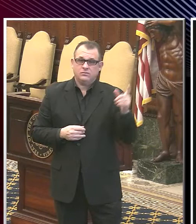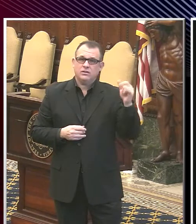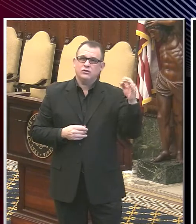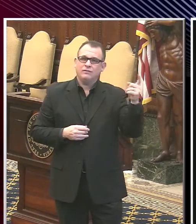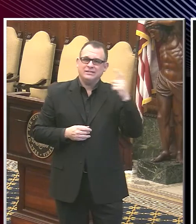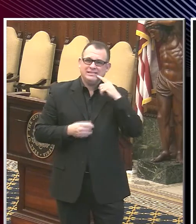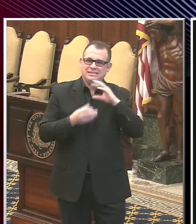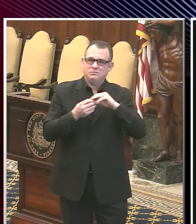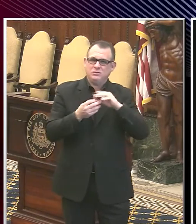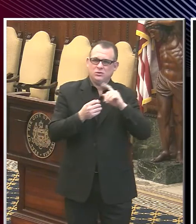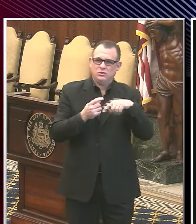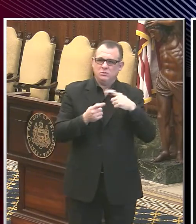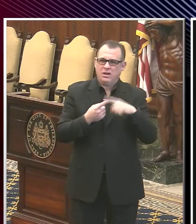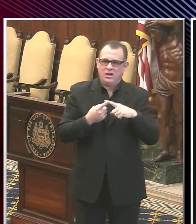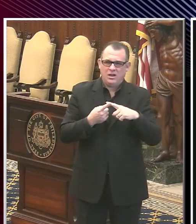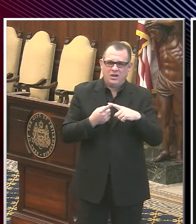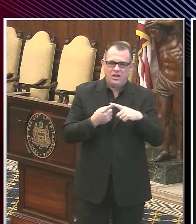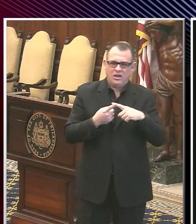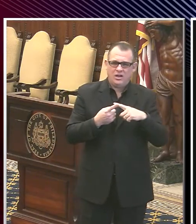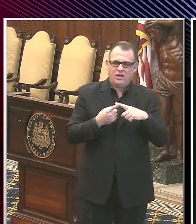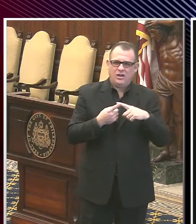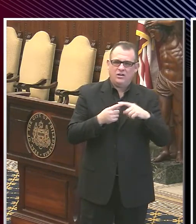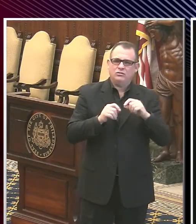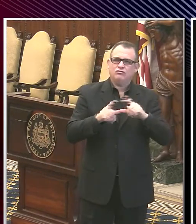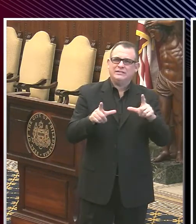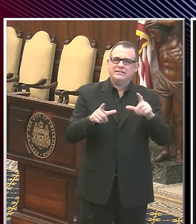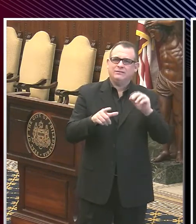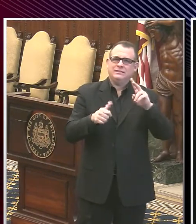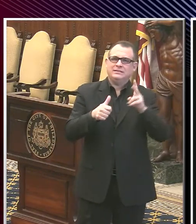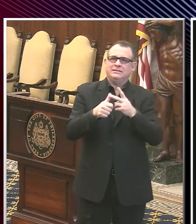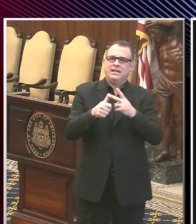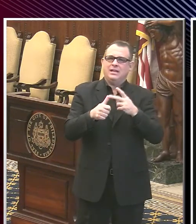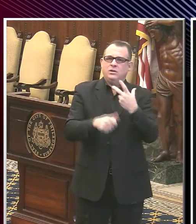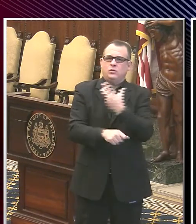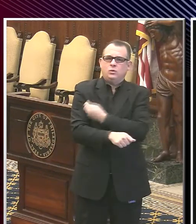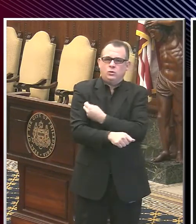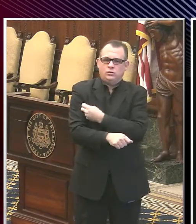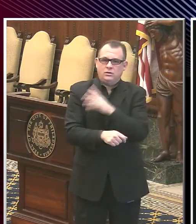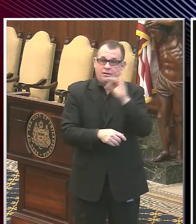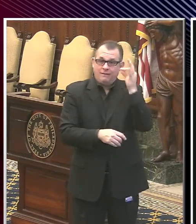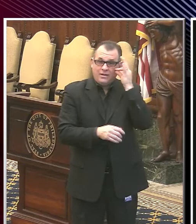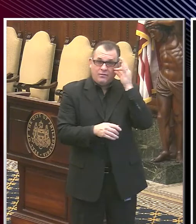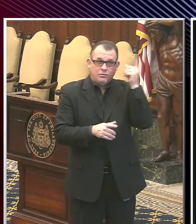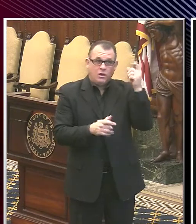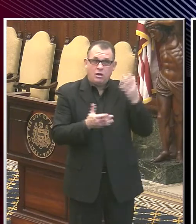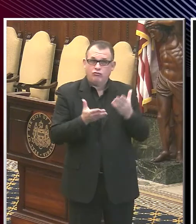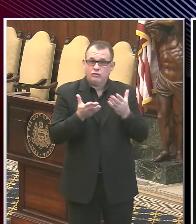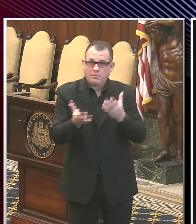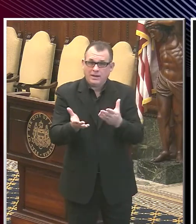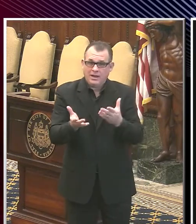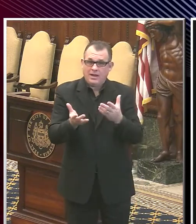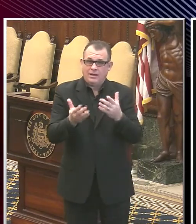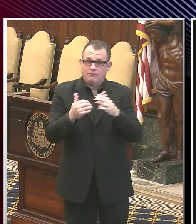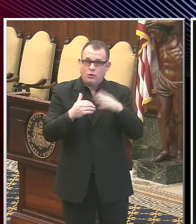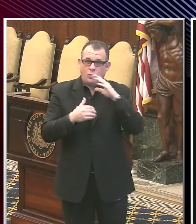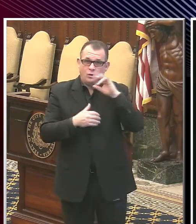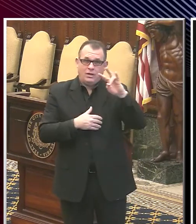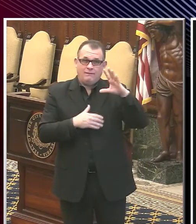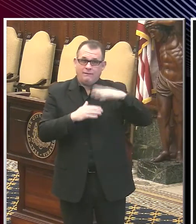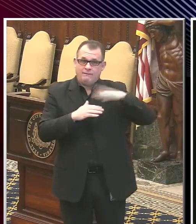Jeff Cole was saying about the plan report on today to release the second doses. I believe federal government's also going to recommend that people